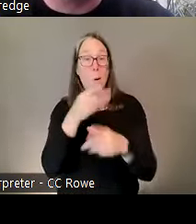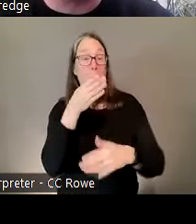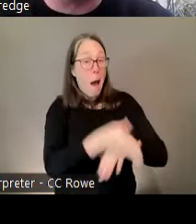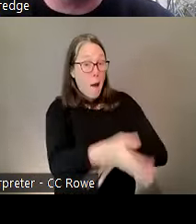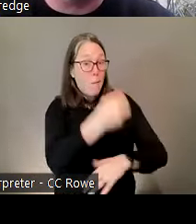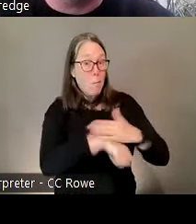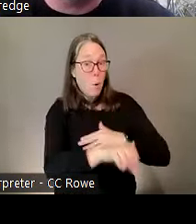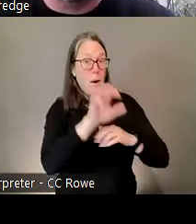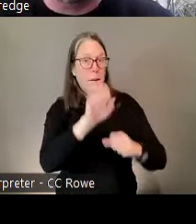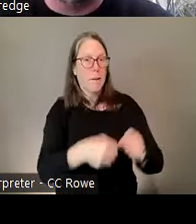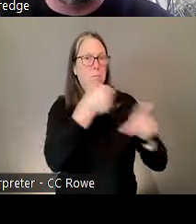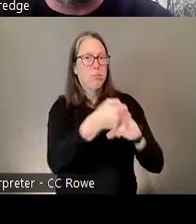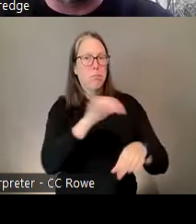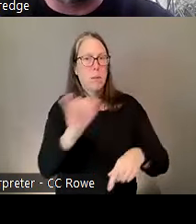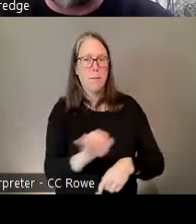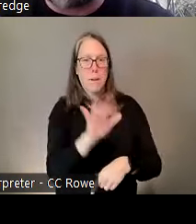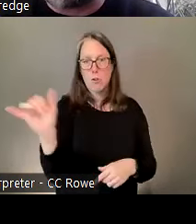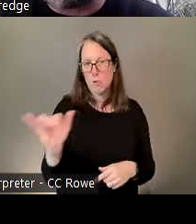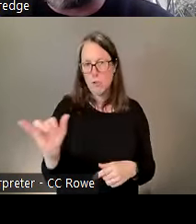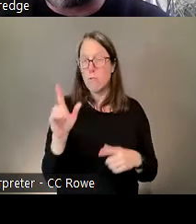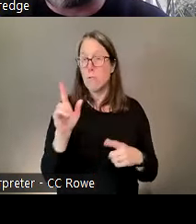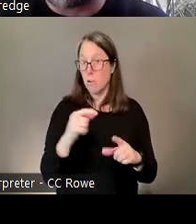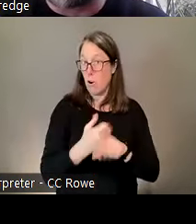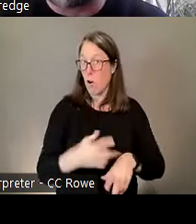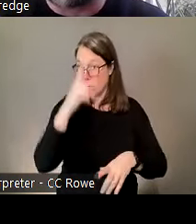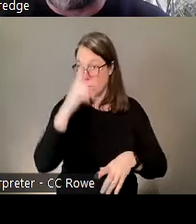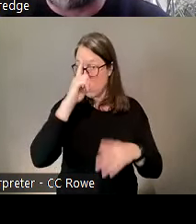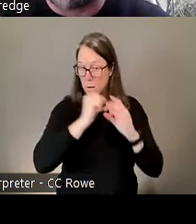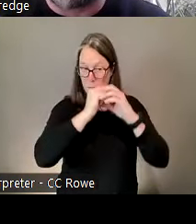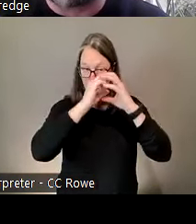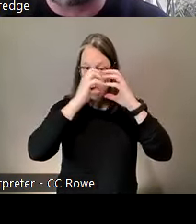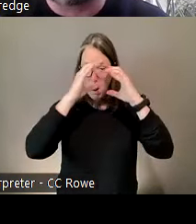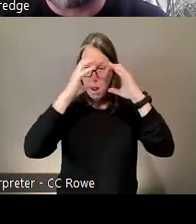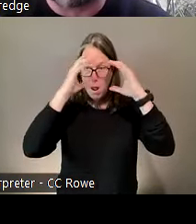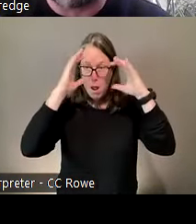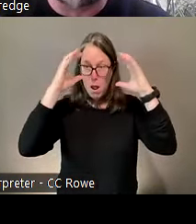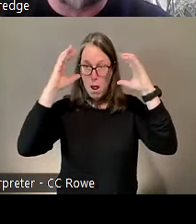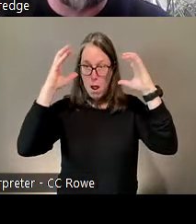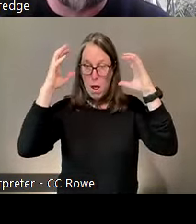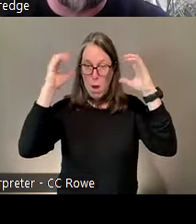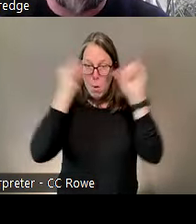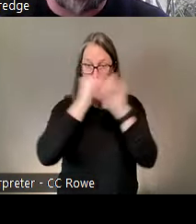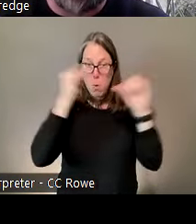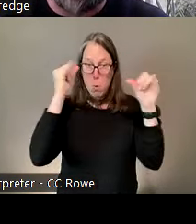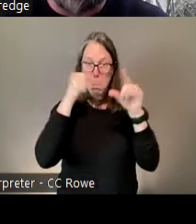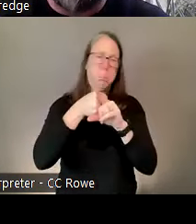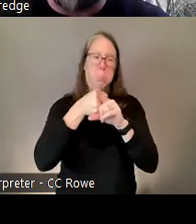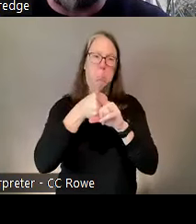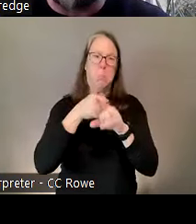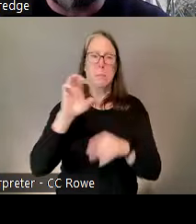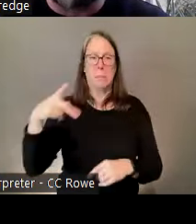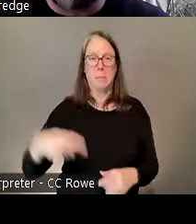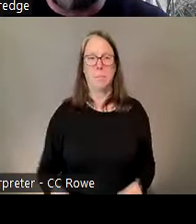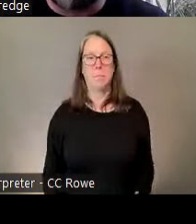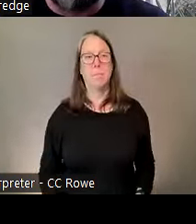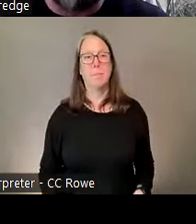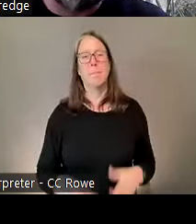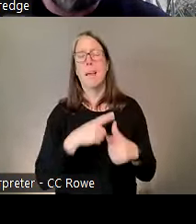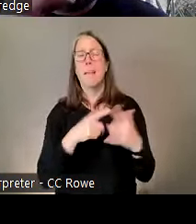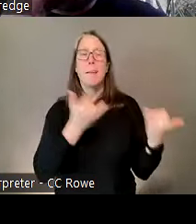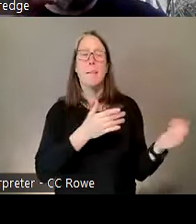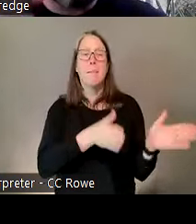that can lead to brain inflammation and cerebral palsy. And then there are a bunch of different